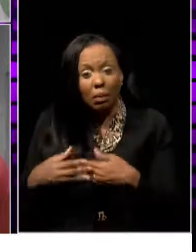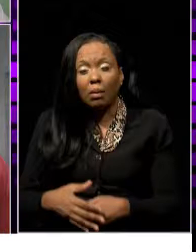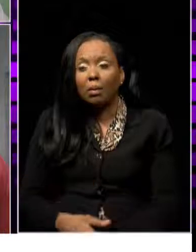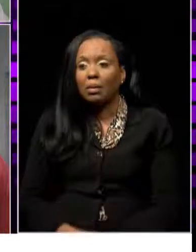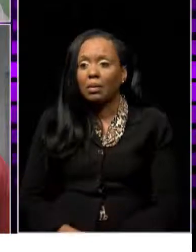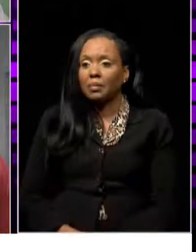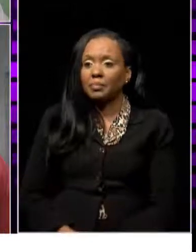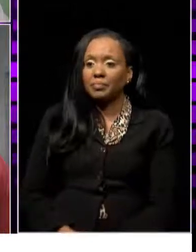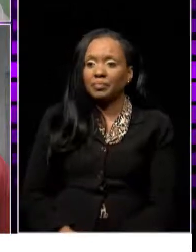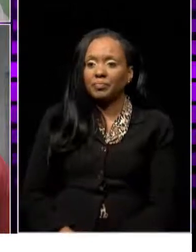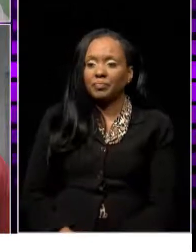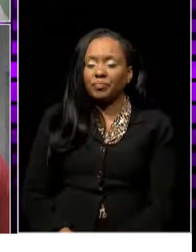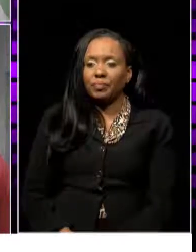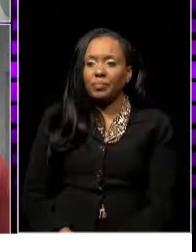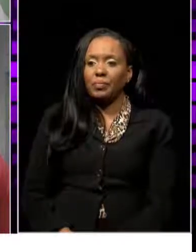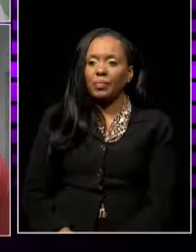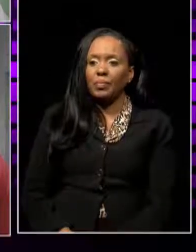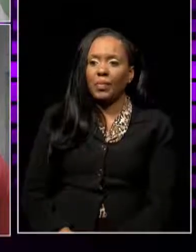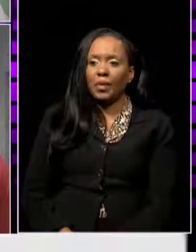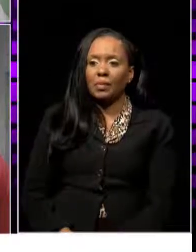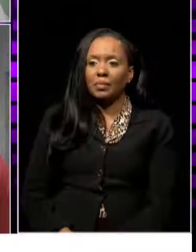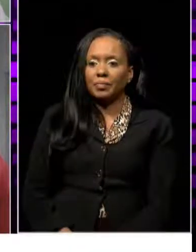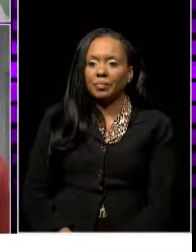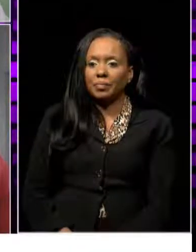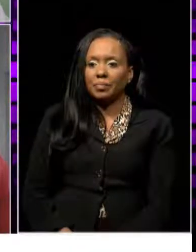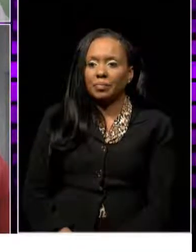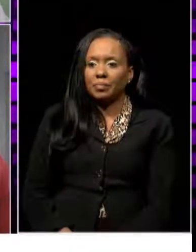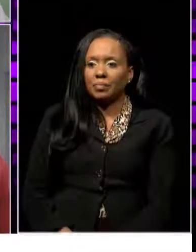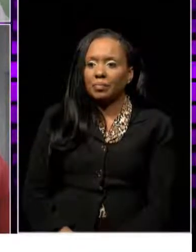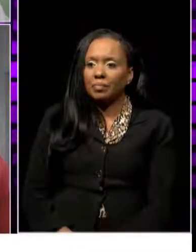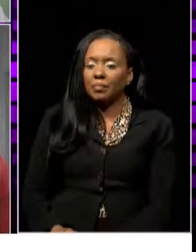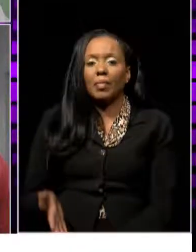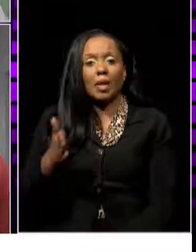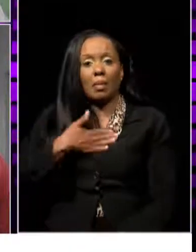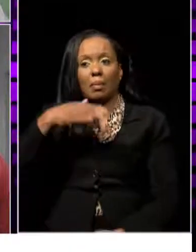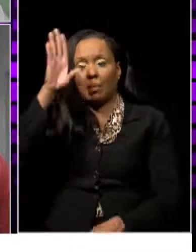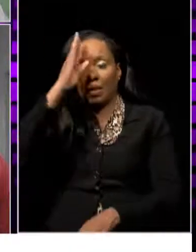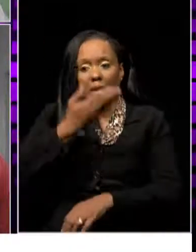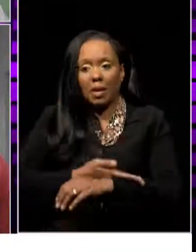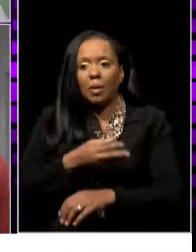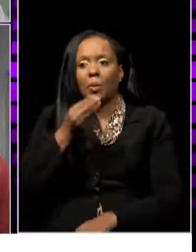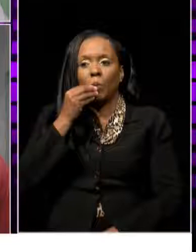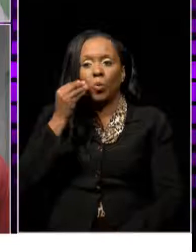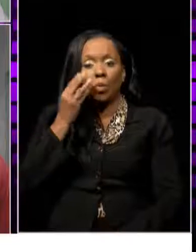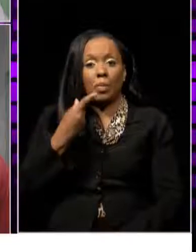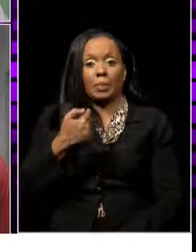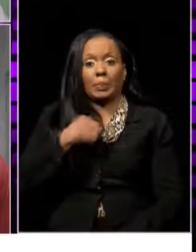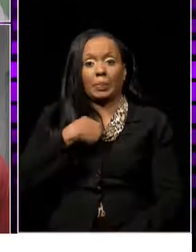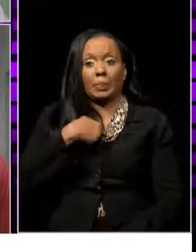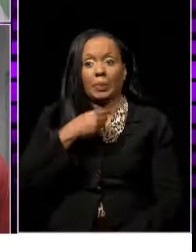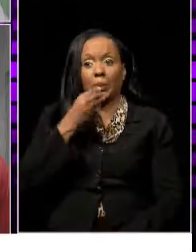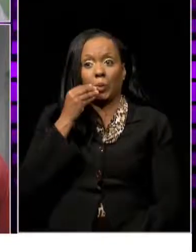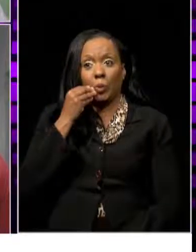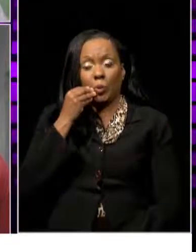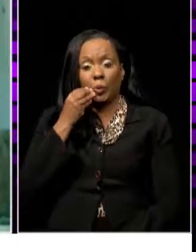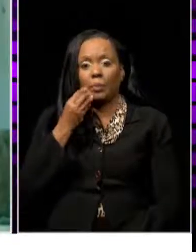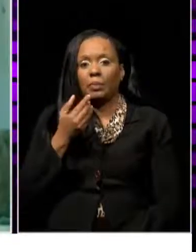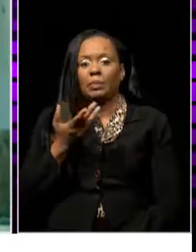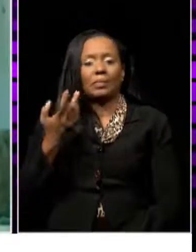Well, as you said, having him home and me being home myself, it is hard because you really can't do